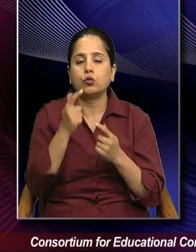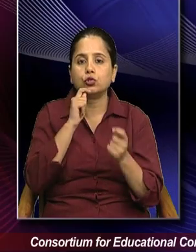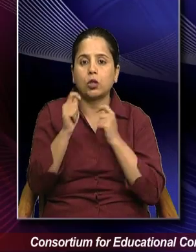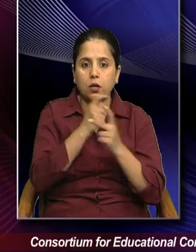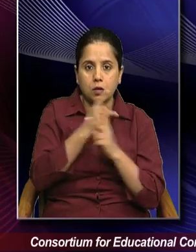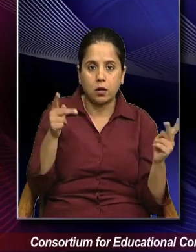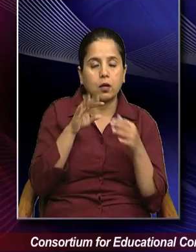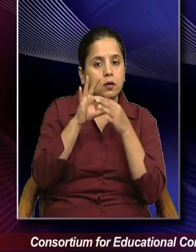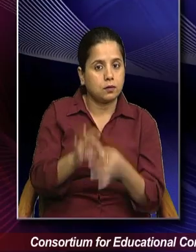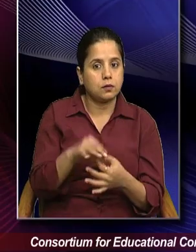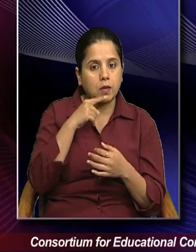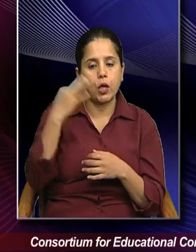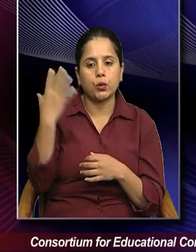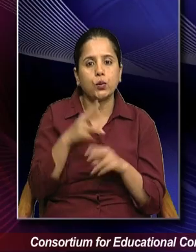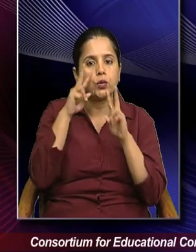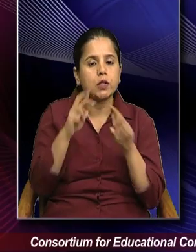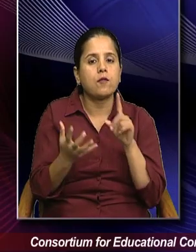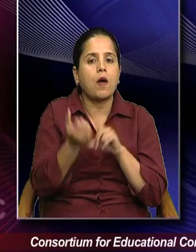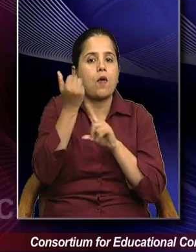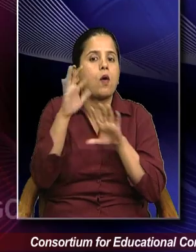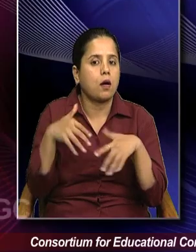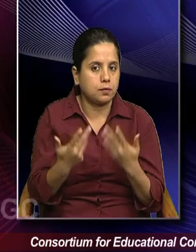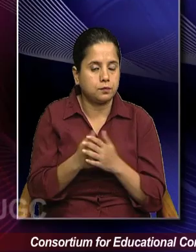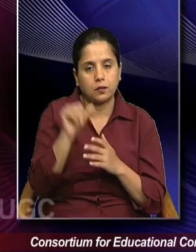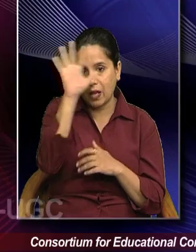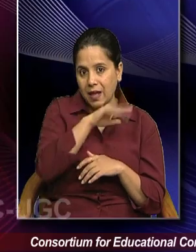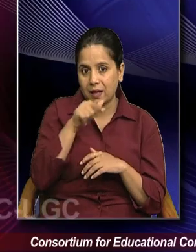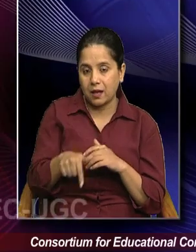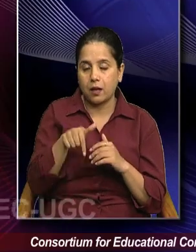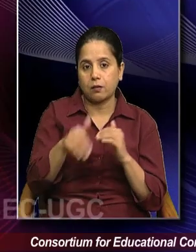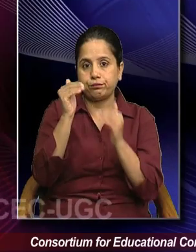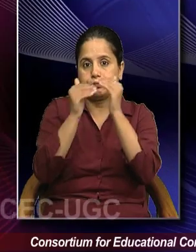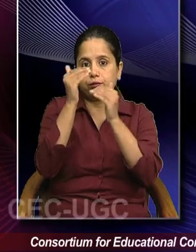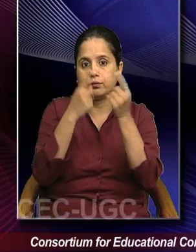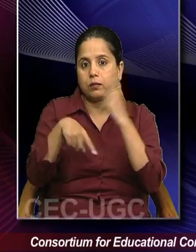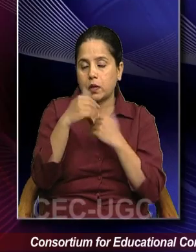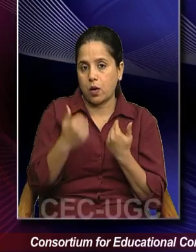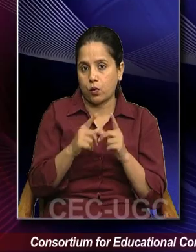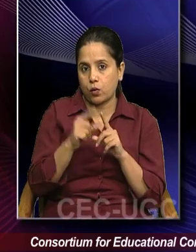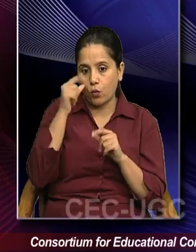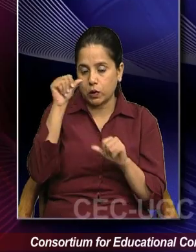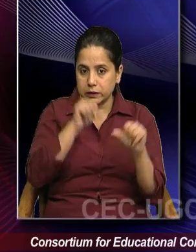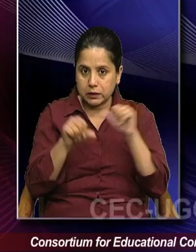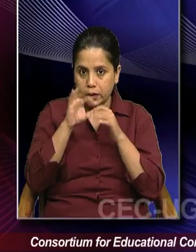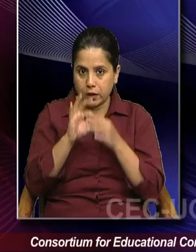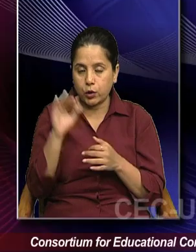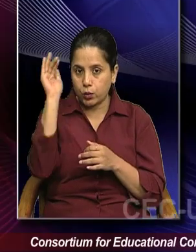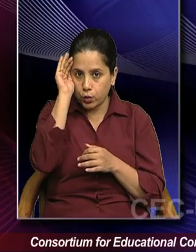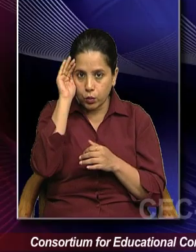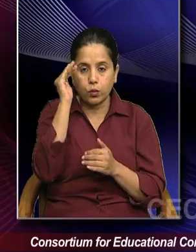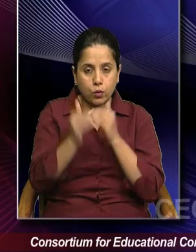journalism based on new research findings. India's growing appetite for science based news